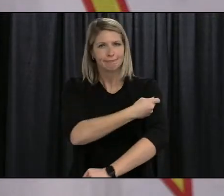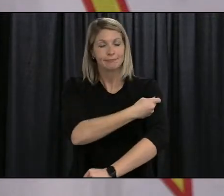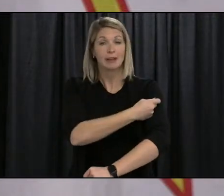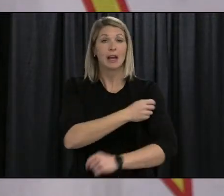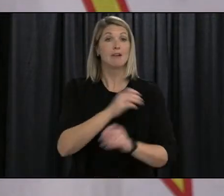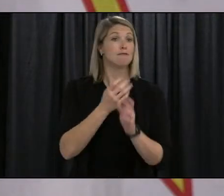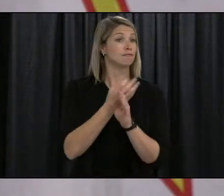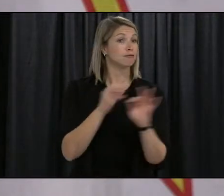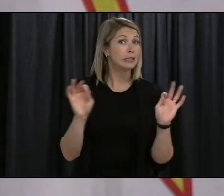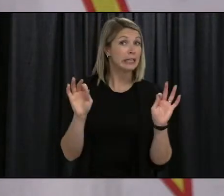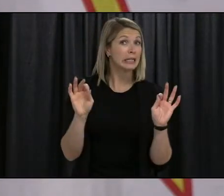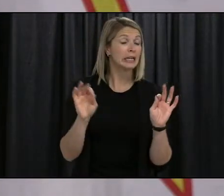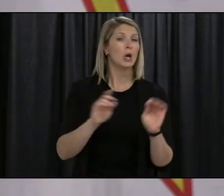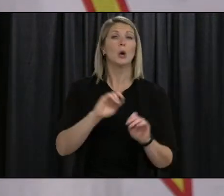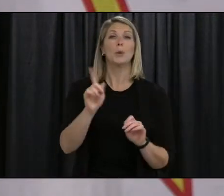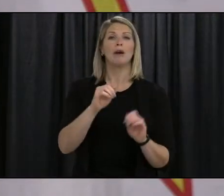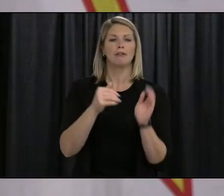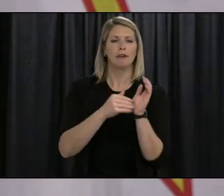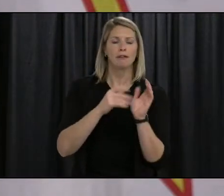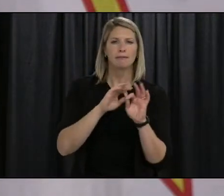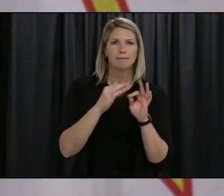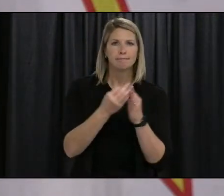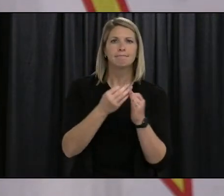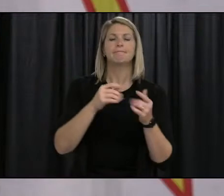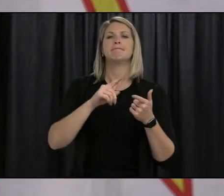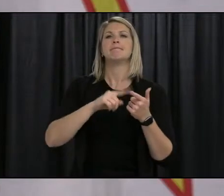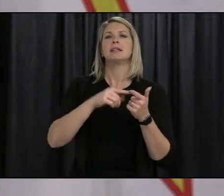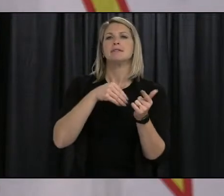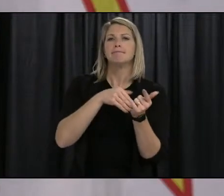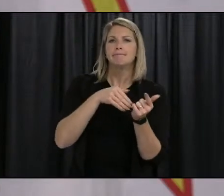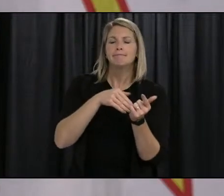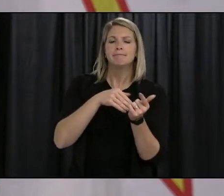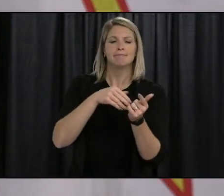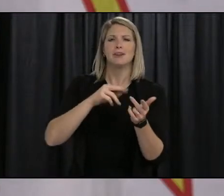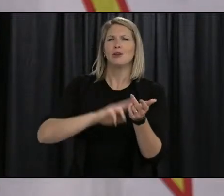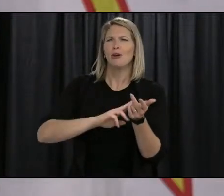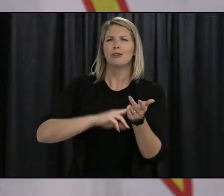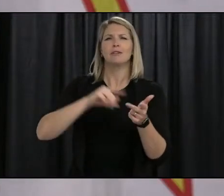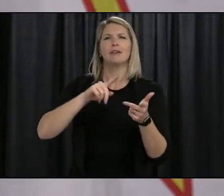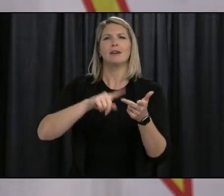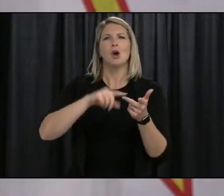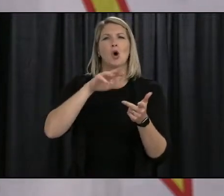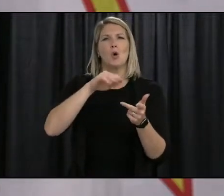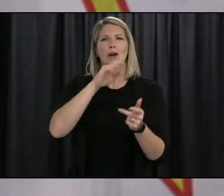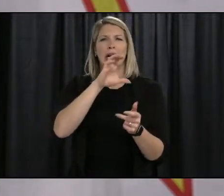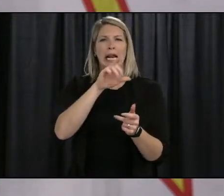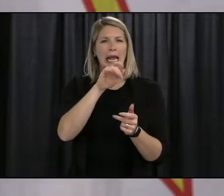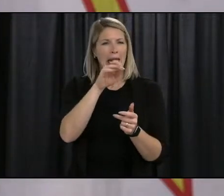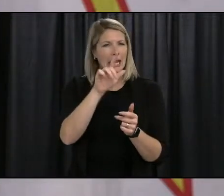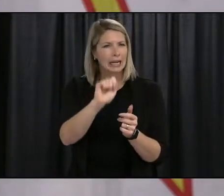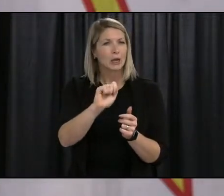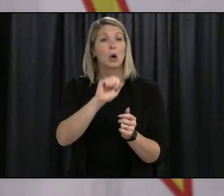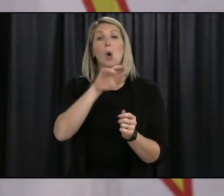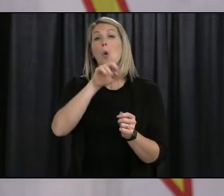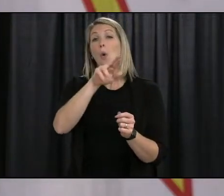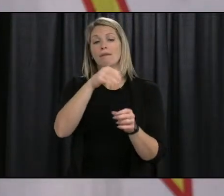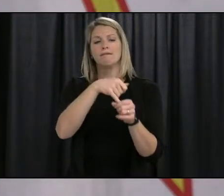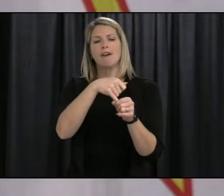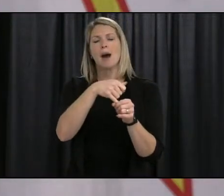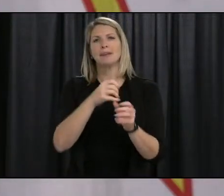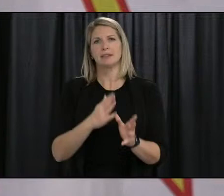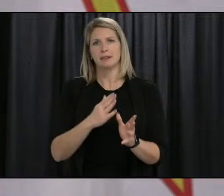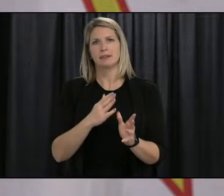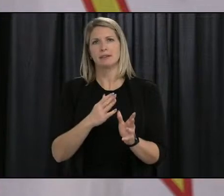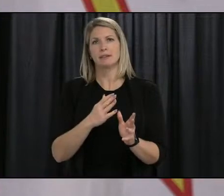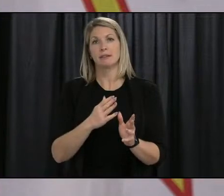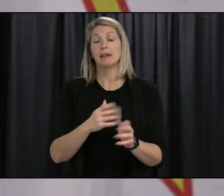local pharmacy, or a public health flu shot clinic. To make an online appointment at a local public health flu